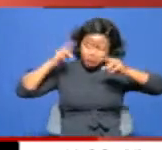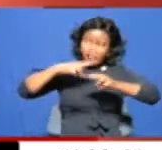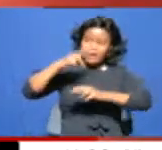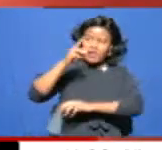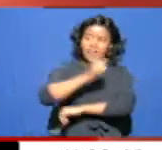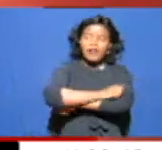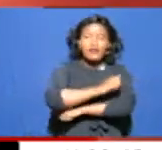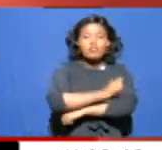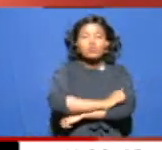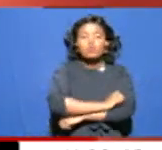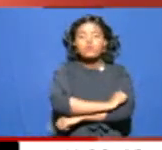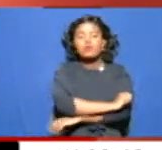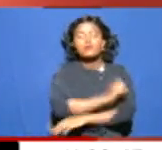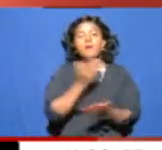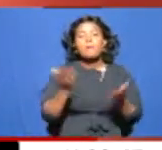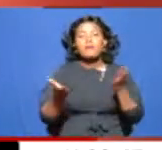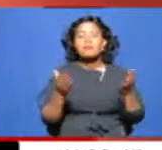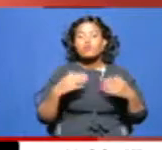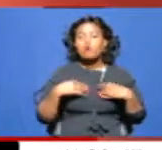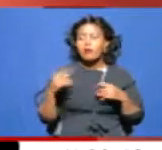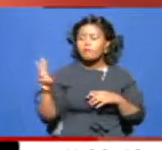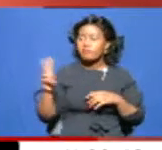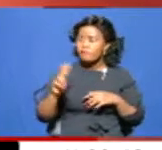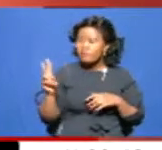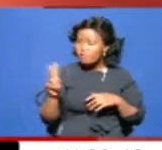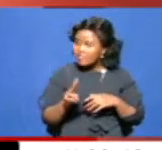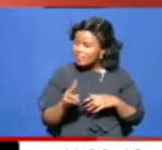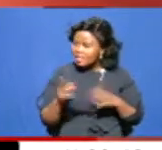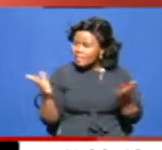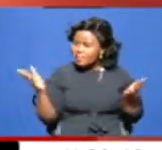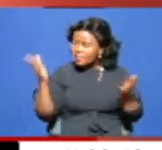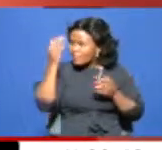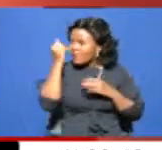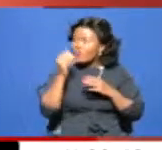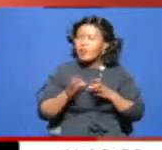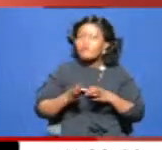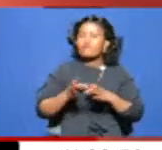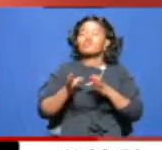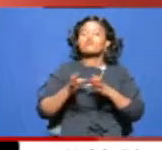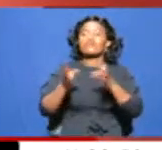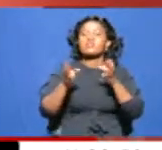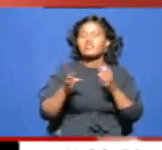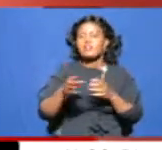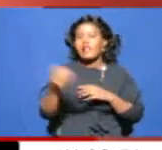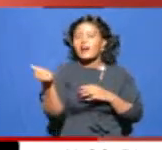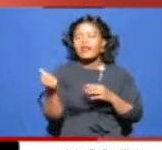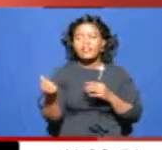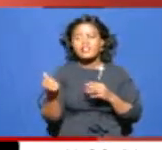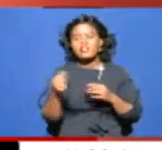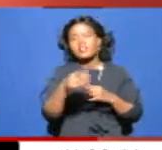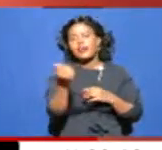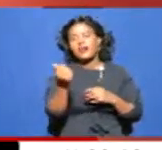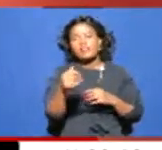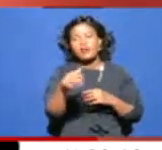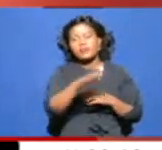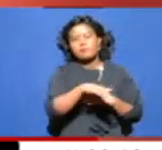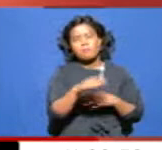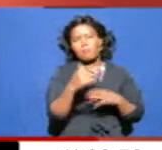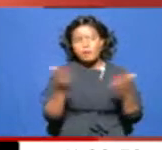Vihiga play there? Why are we forcing guys to play at Toyo, at Ruaraka? We